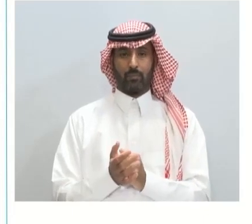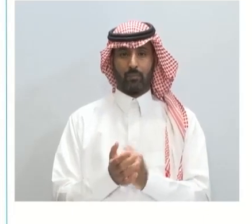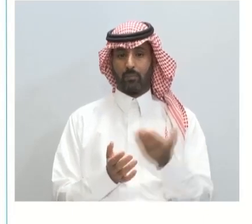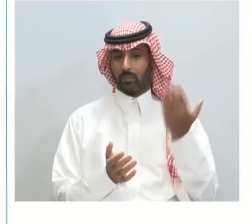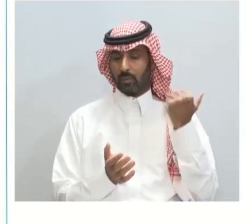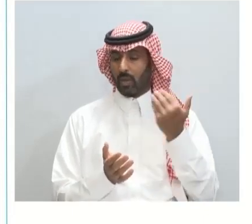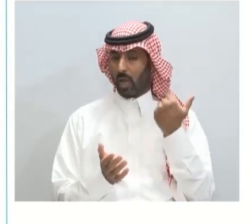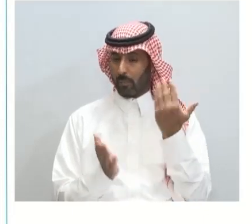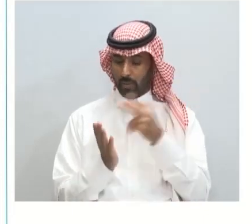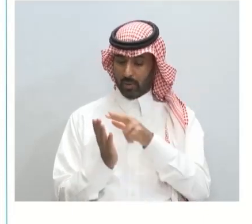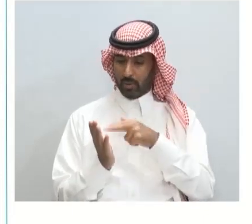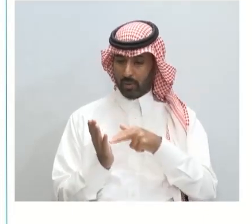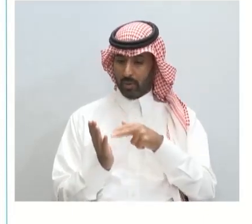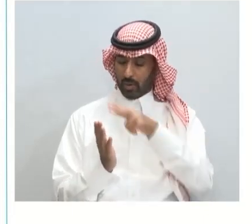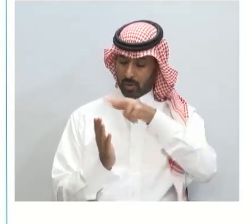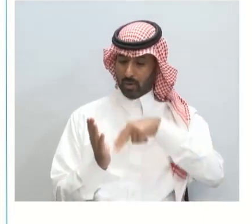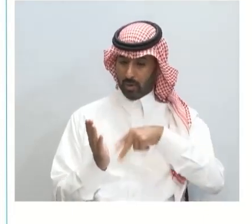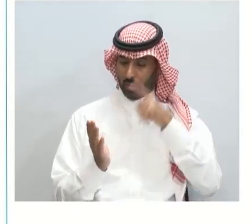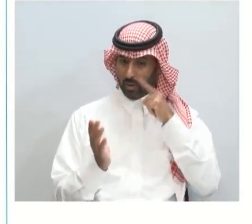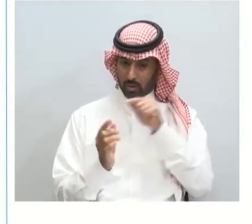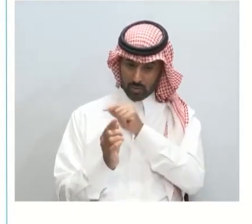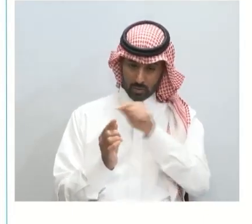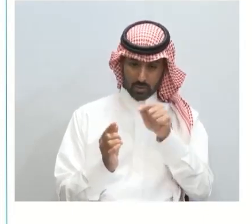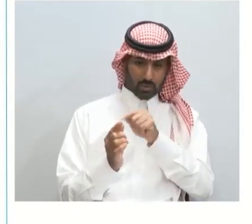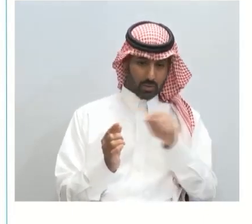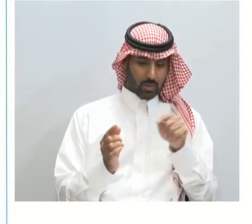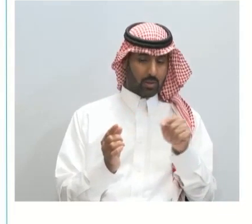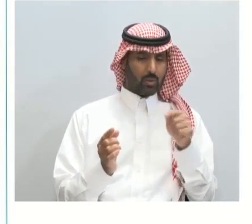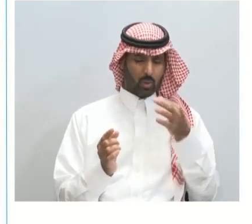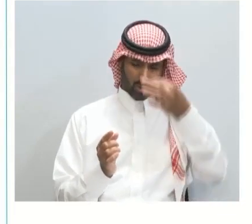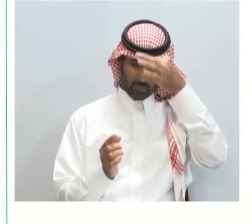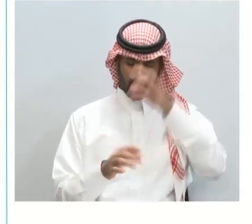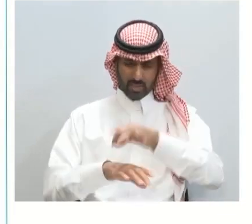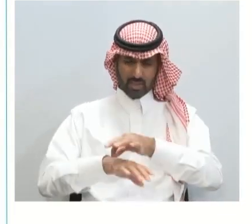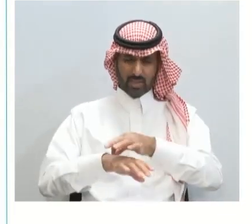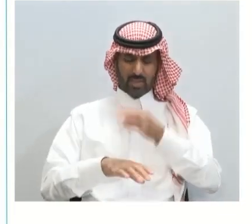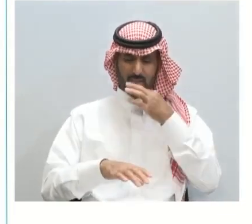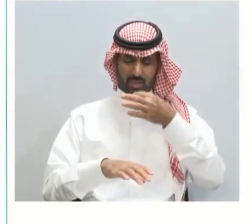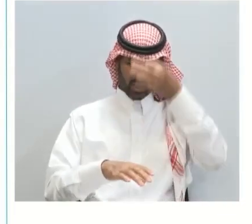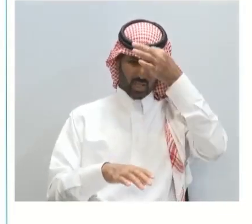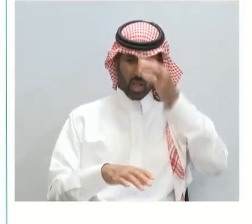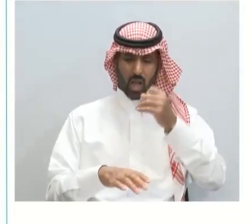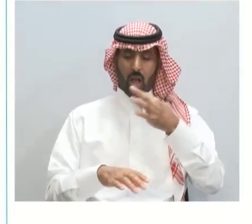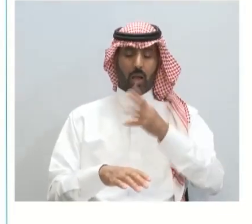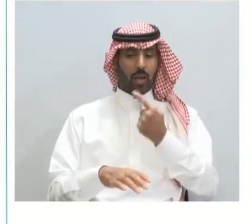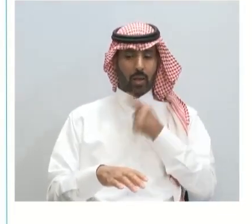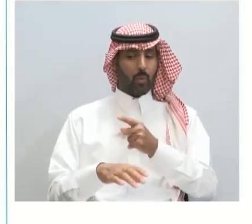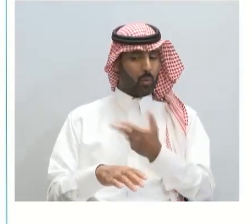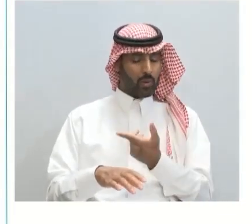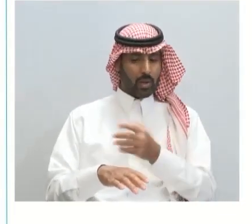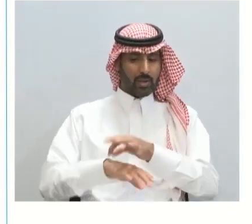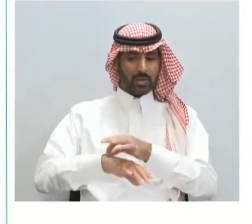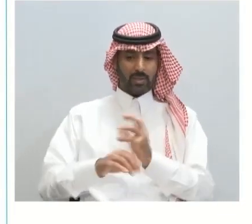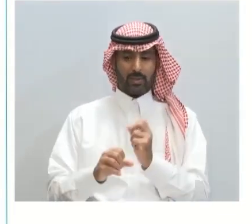before reading. Read the article and underline all the potential diseases that can be identified using